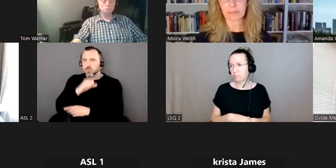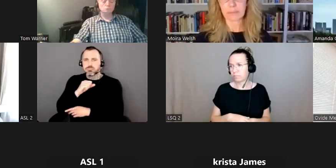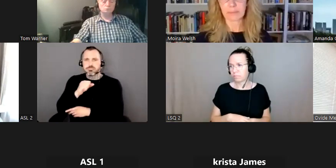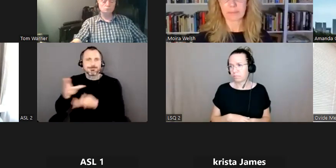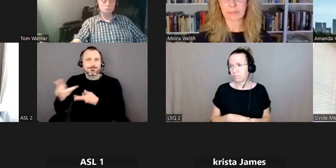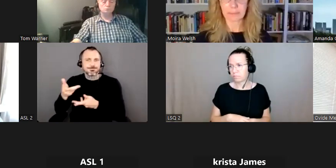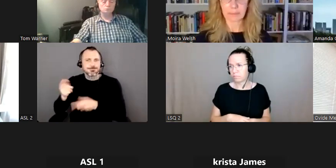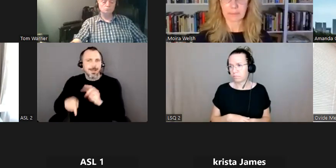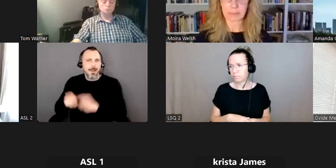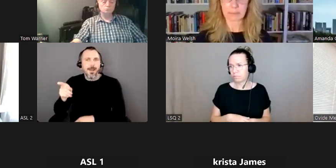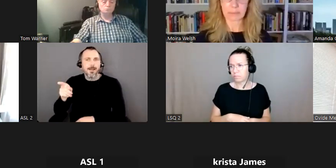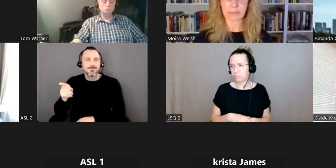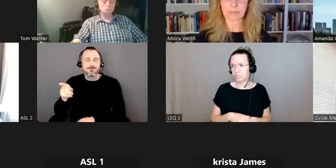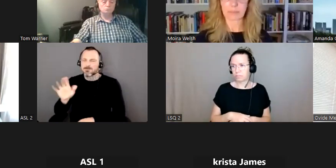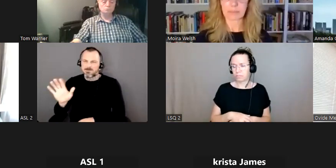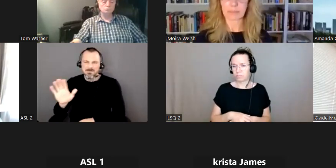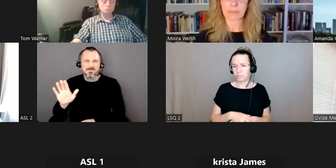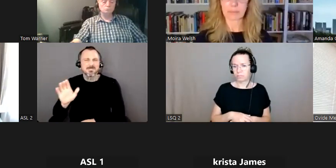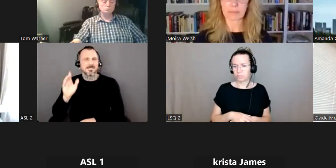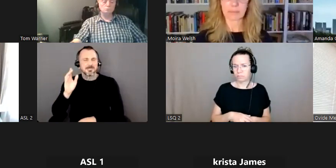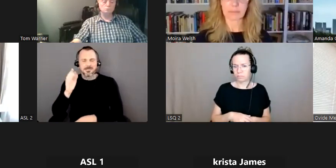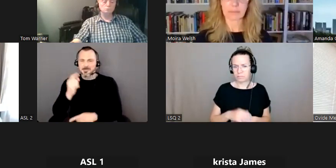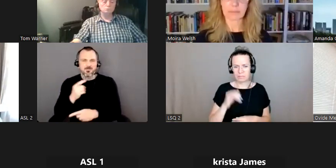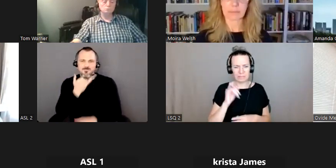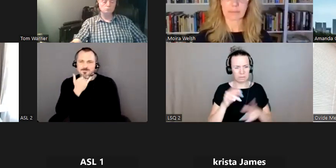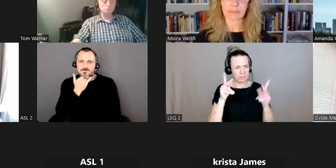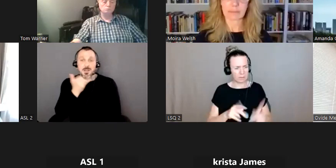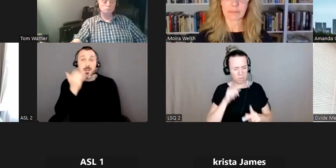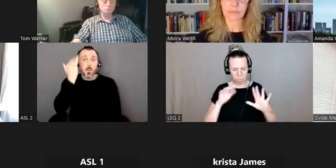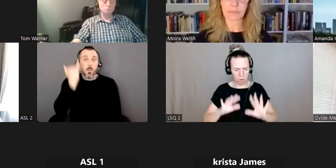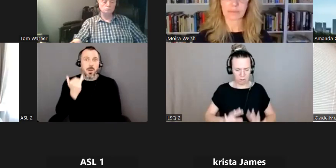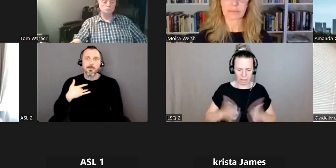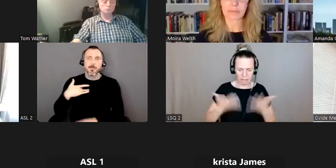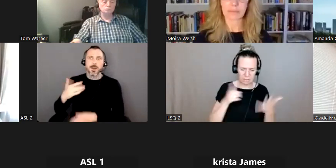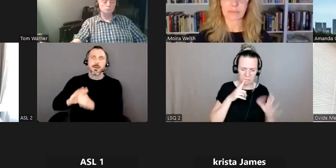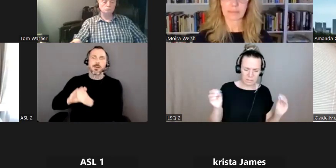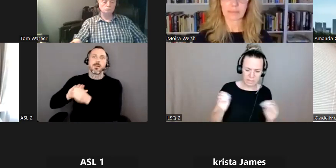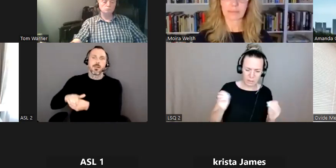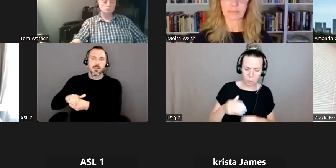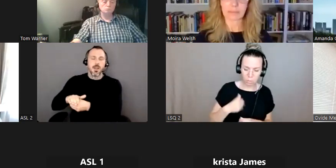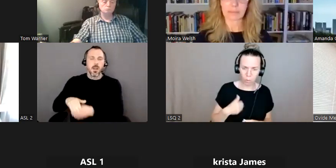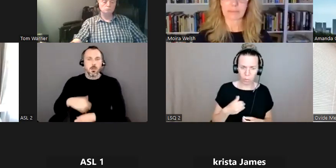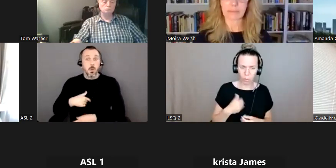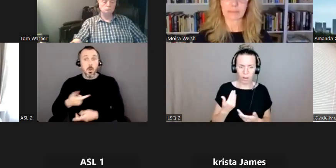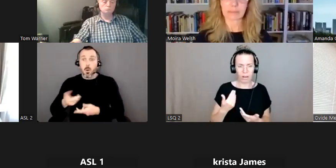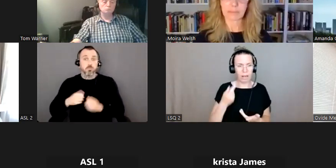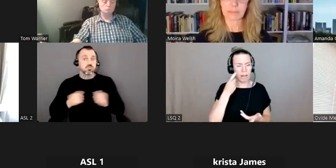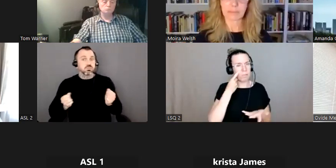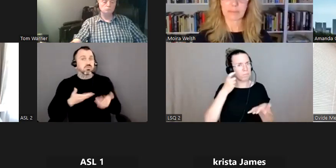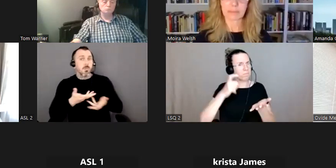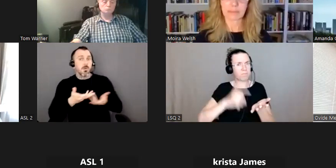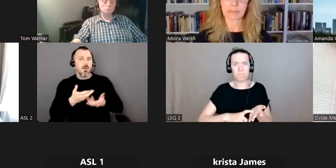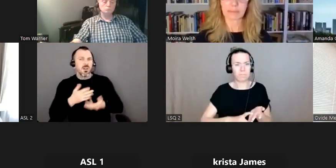marginalized, the more quickly they behave that way and then internalize that behavior, and then it becomes very difficult for people to fully